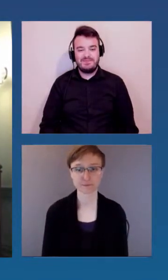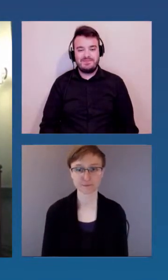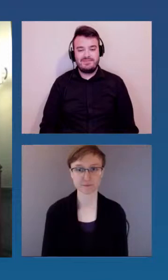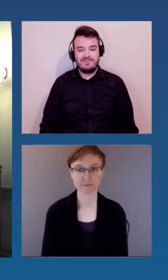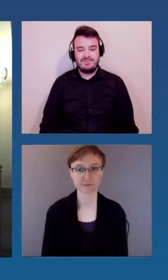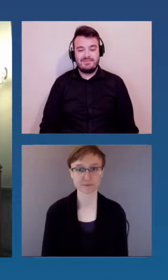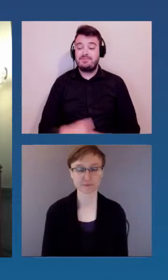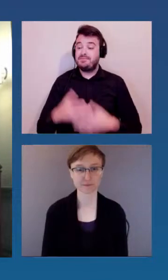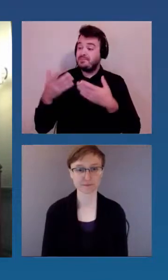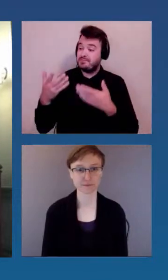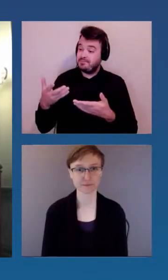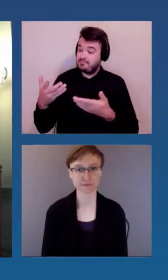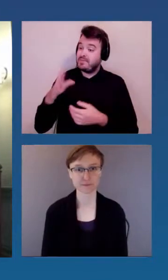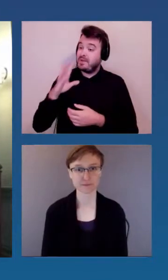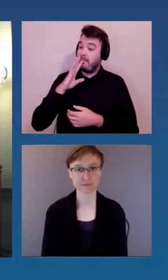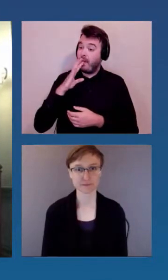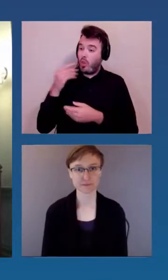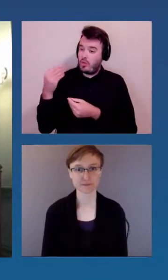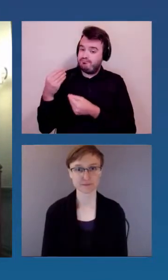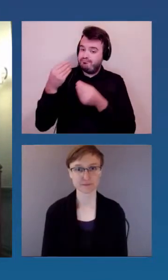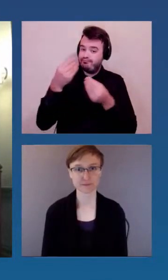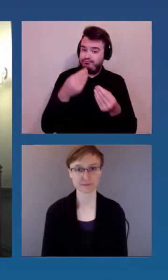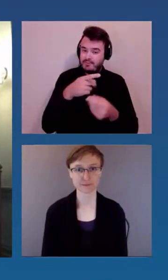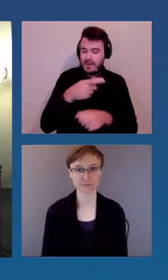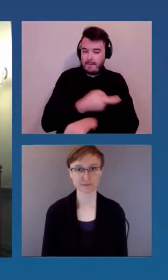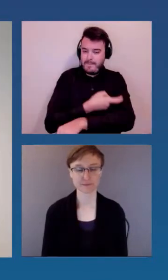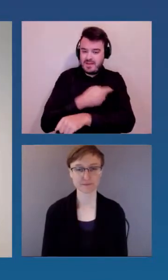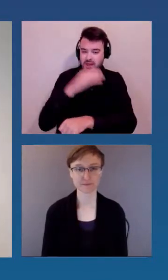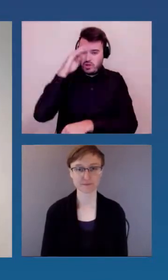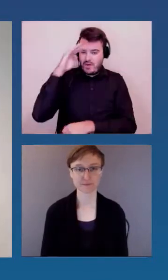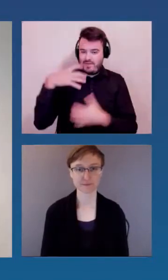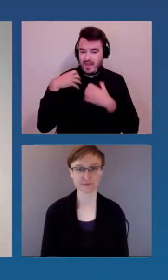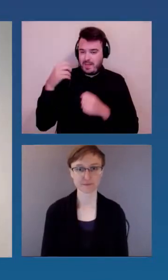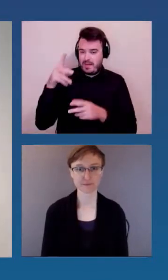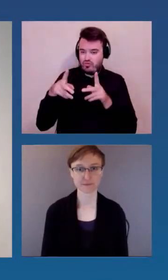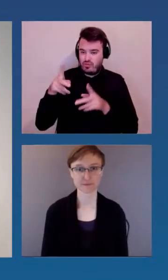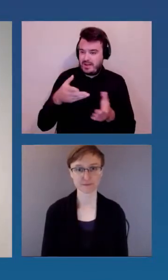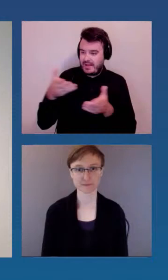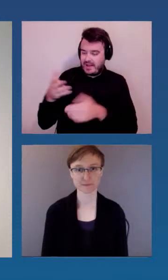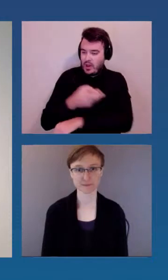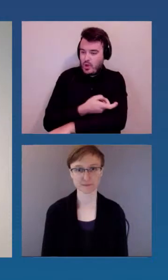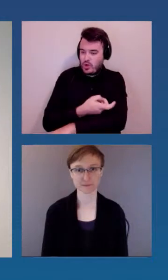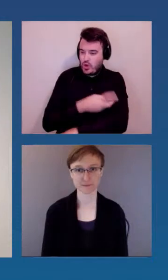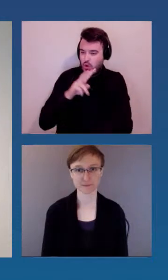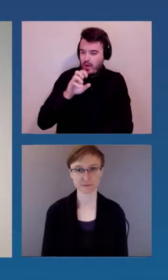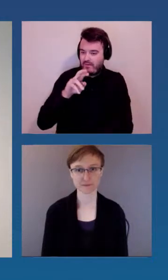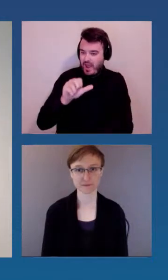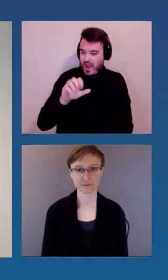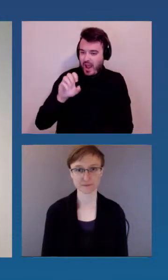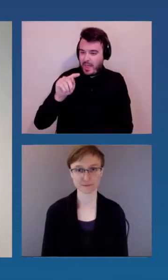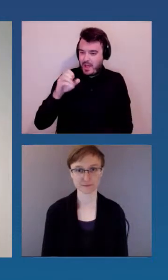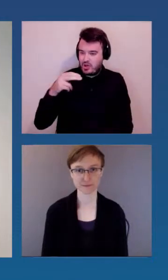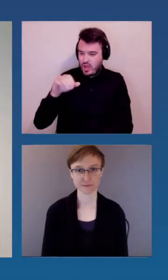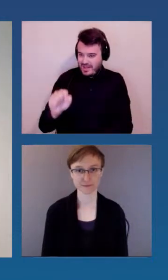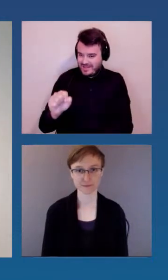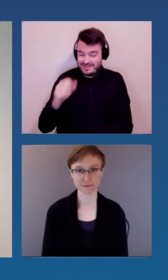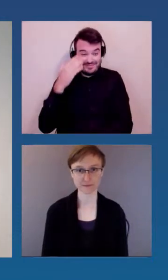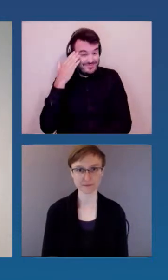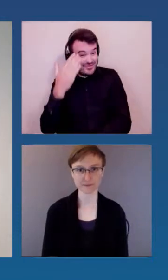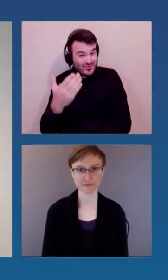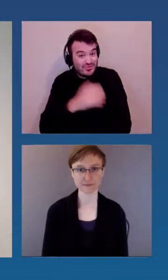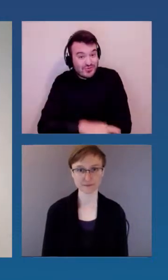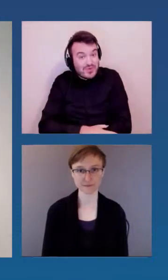time during Frost Week and orientation, and we enjoyed meeting new friends and new people, both on campus and off campus. But this